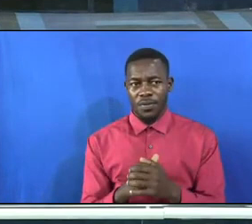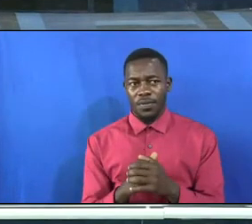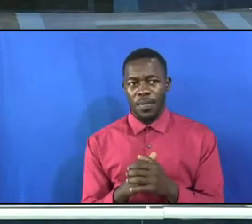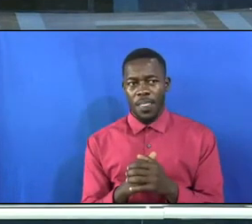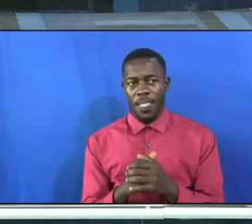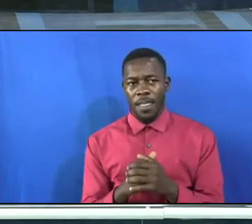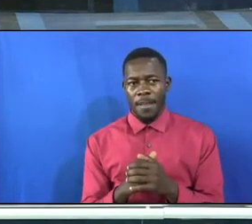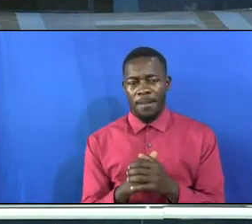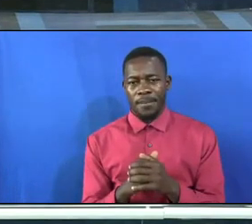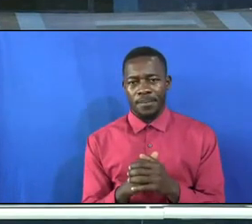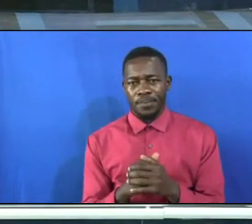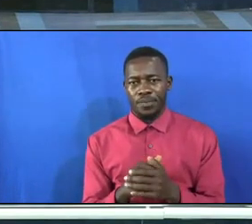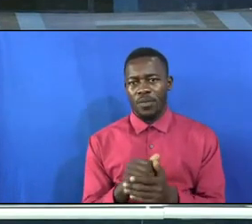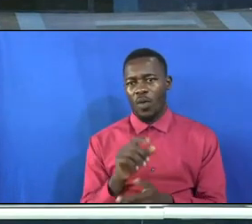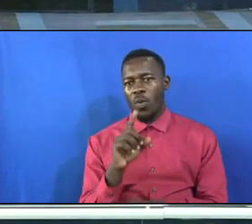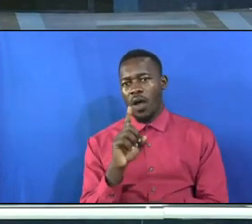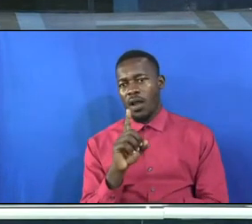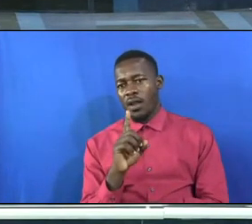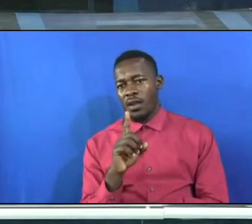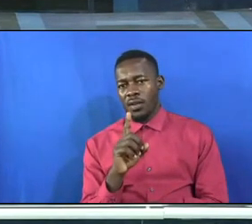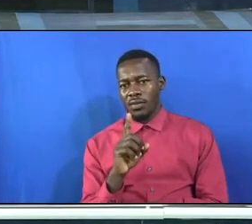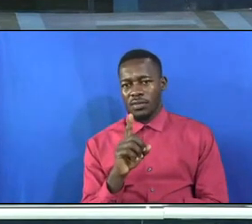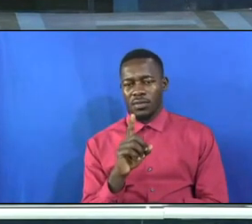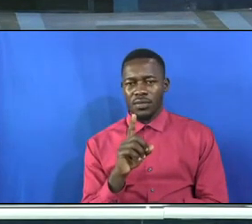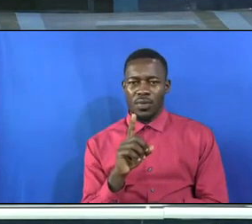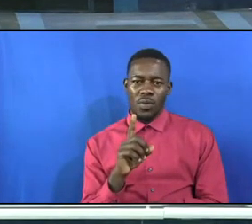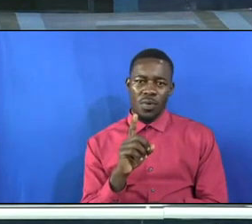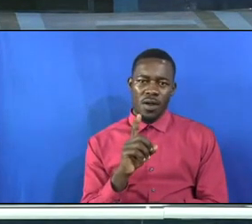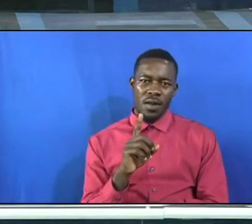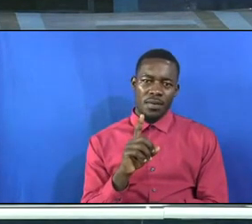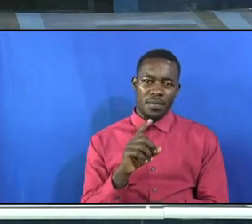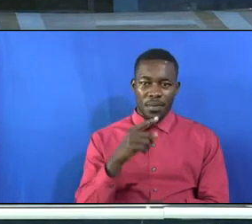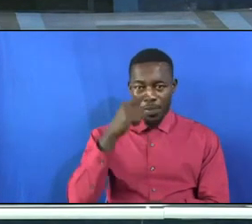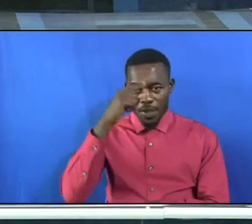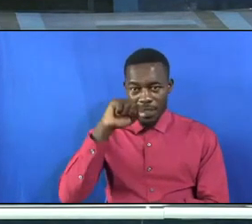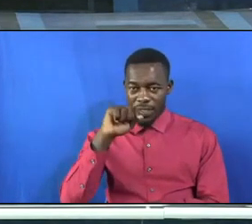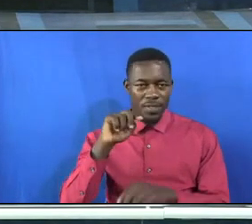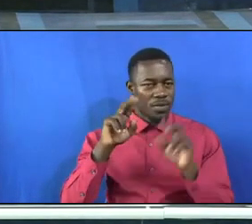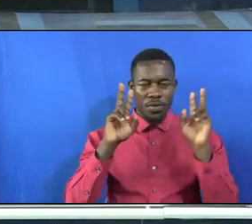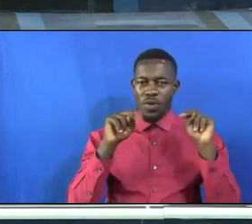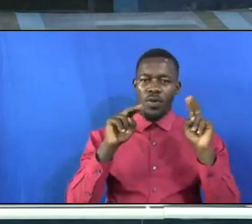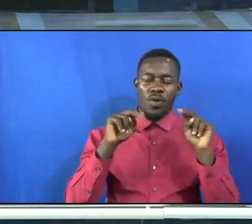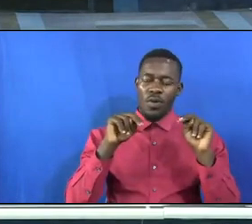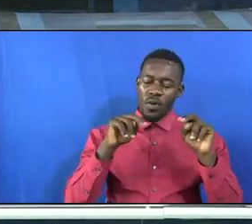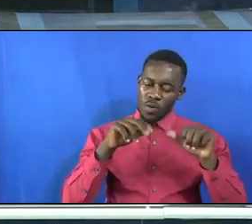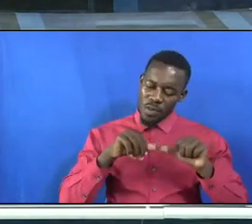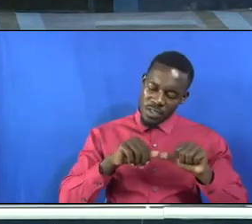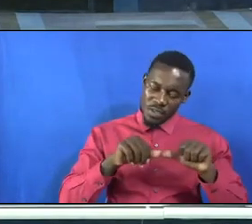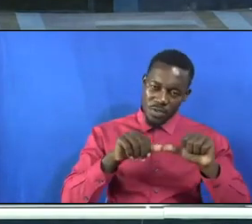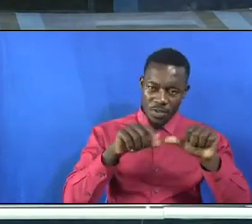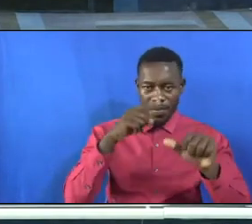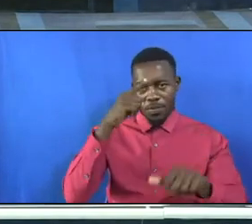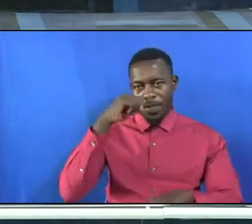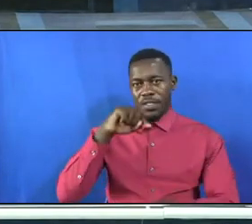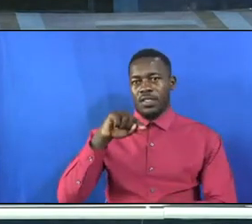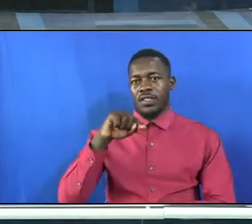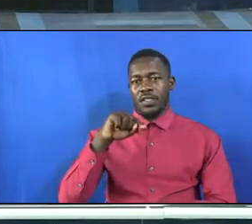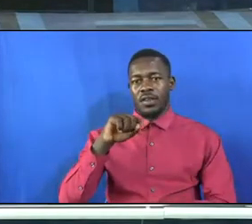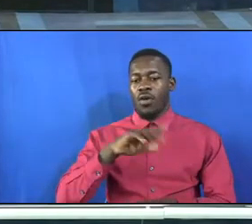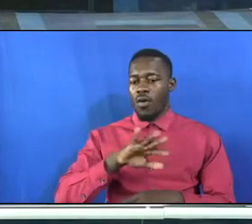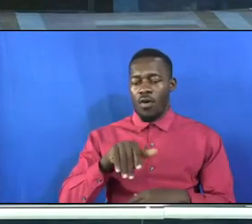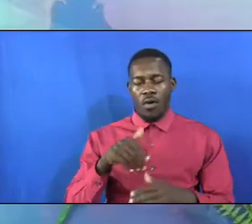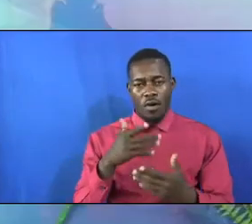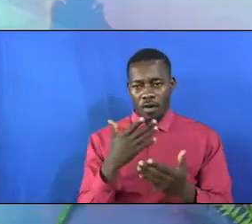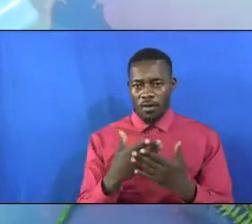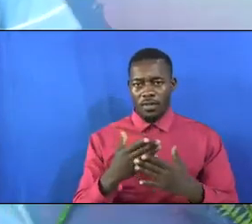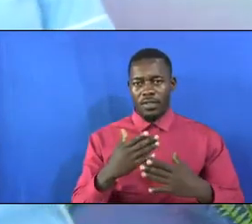continued. It was not a one king policy. It is an all-time policy, and that is how they were